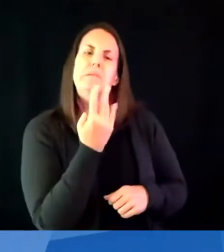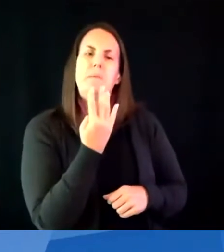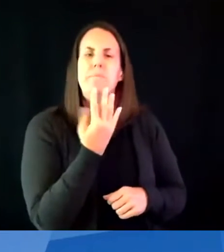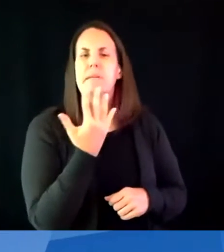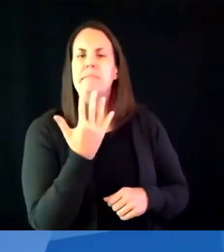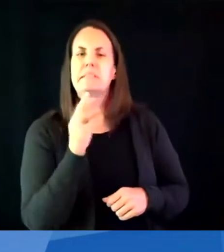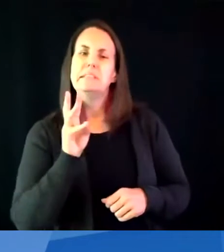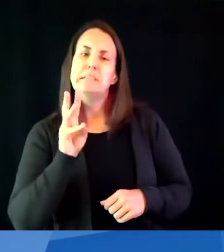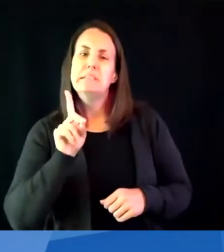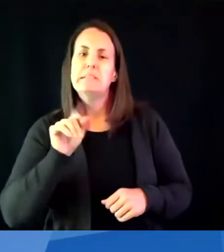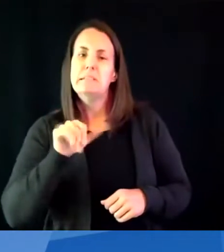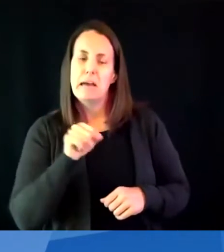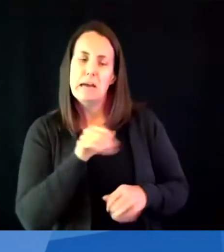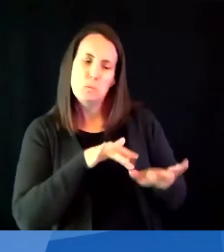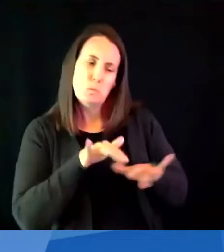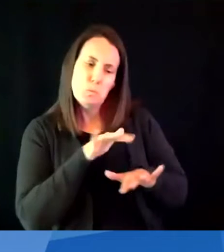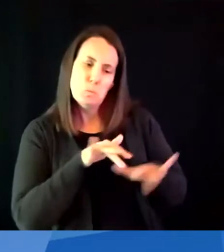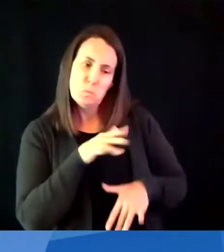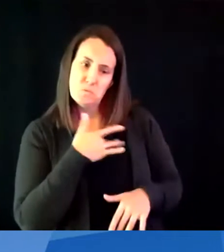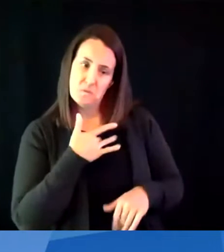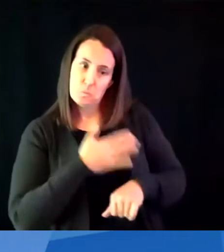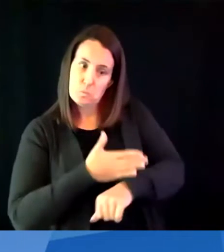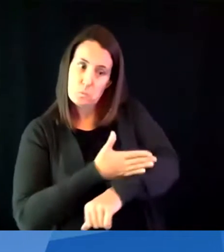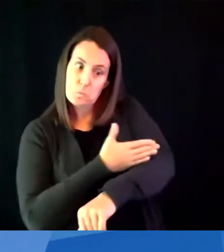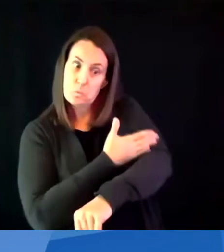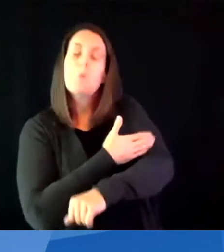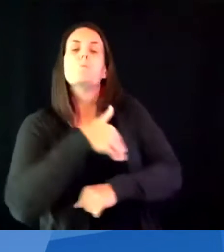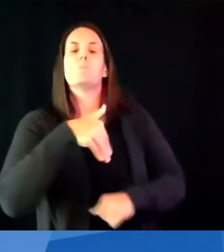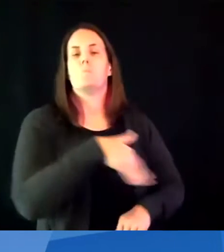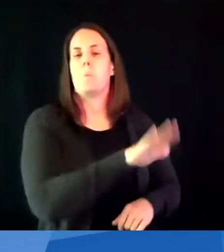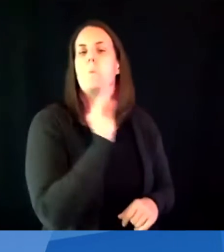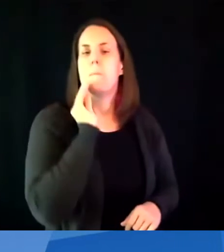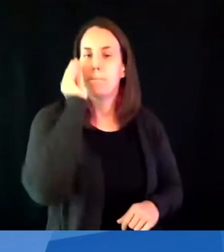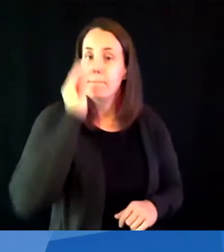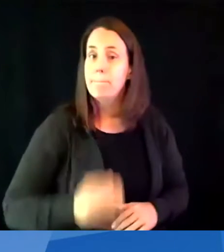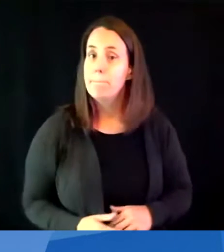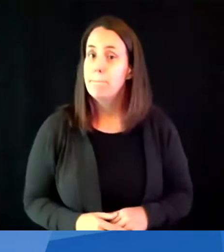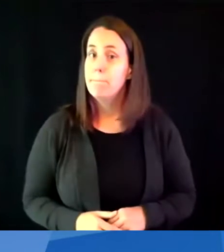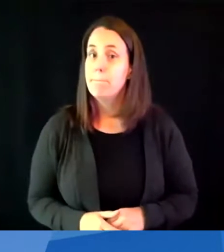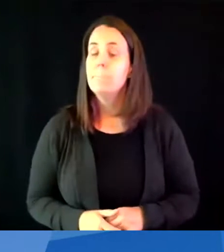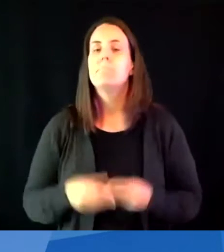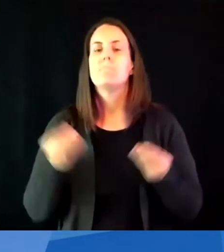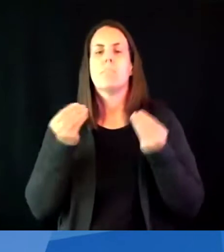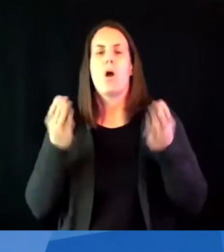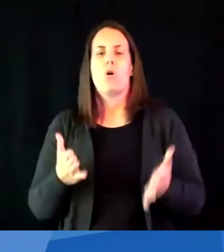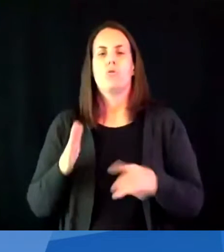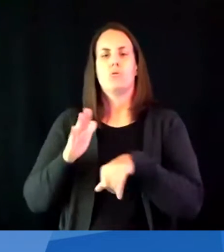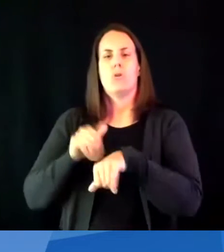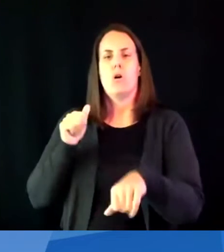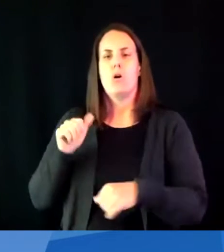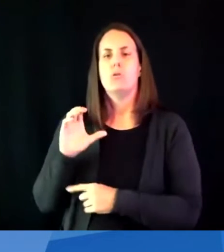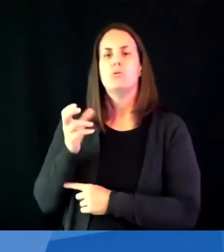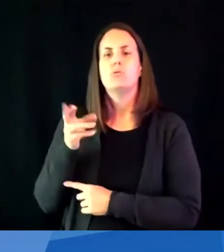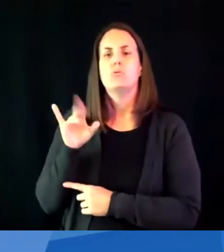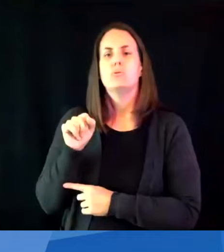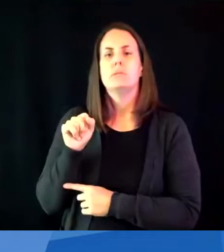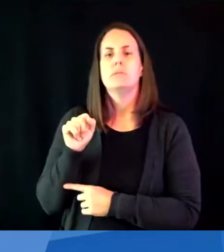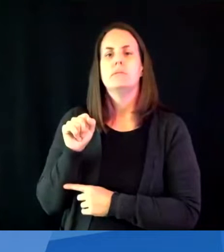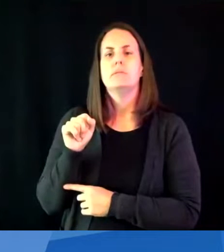All right. And now Christine Flores from Telemundo, Wisconsin. Christine.